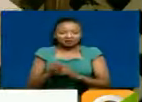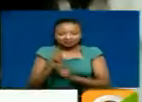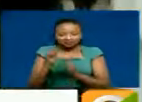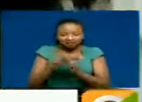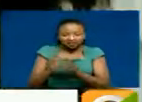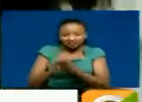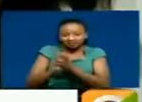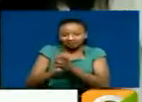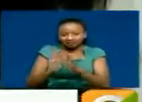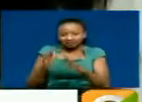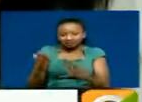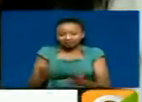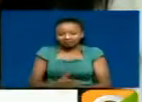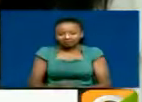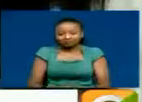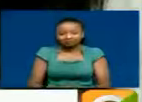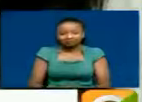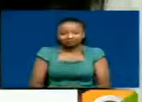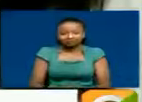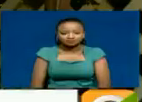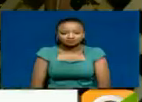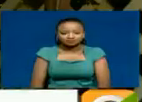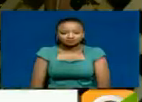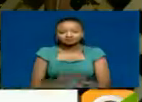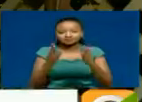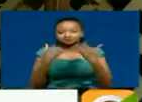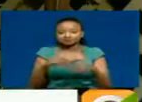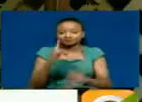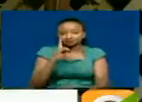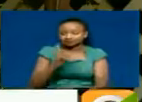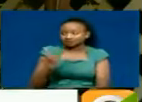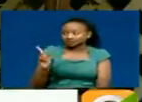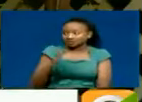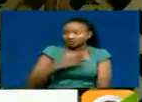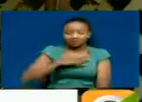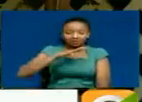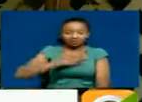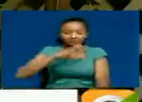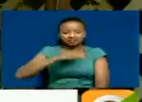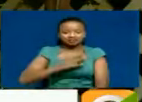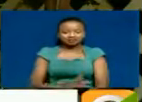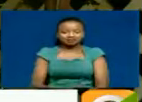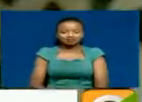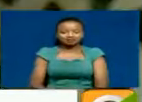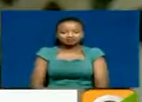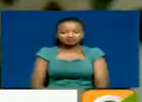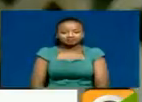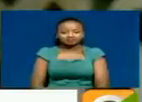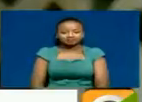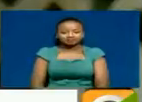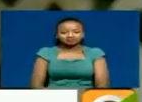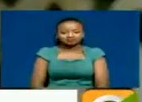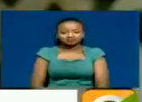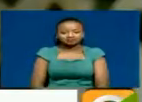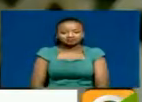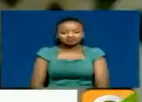well. Then of course we have our Maasai. They have their own different names. This is Nisenya, the